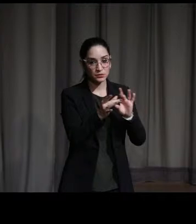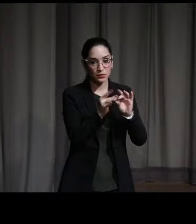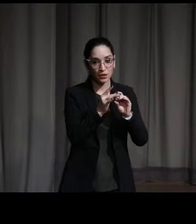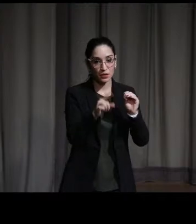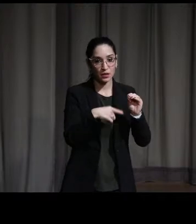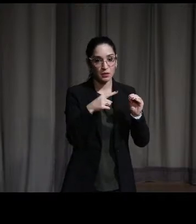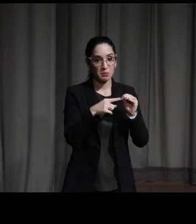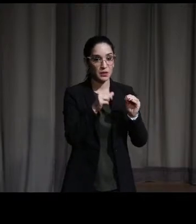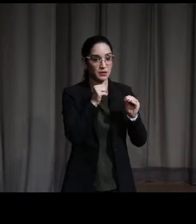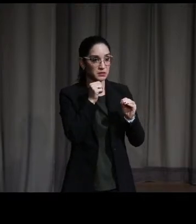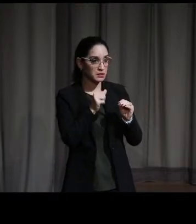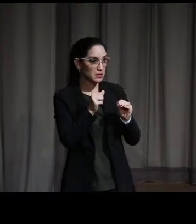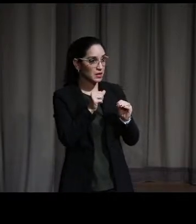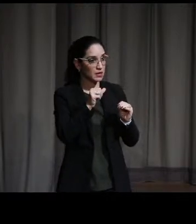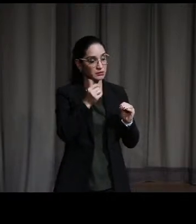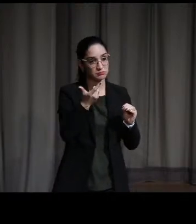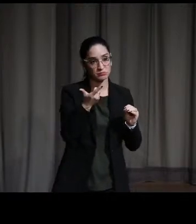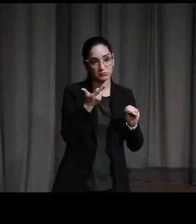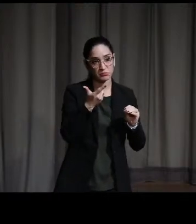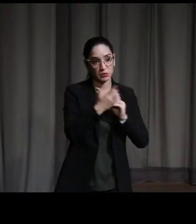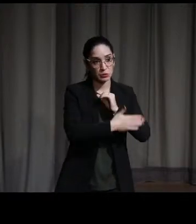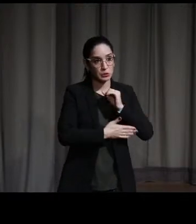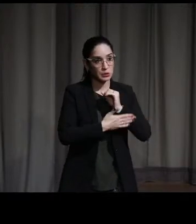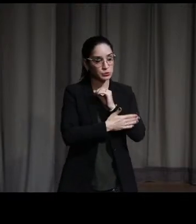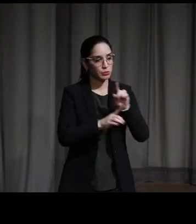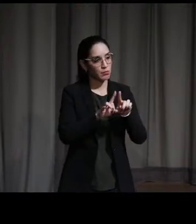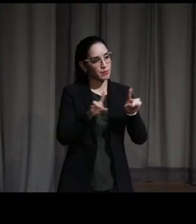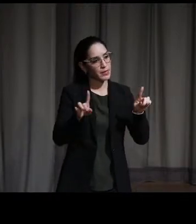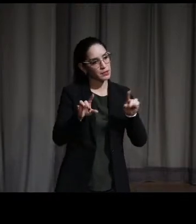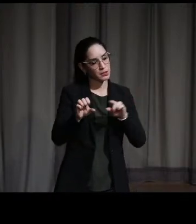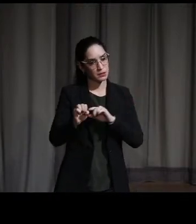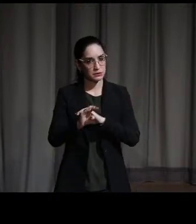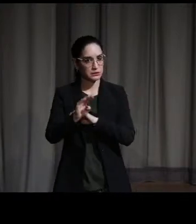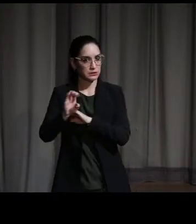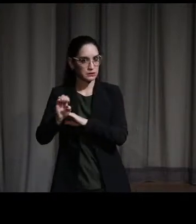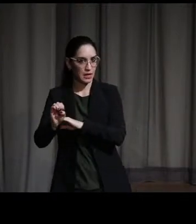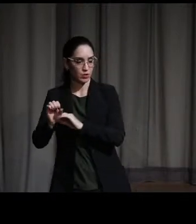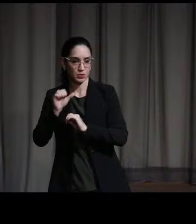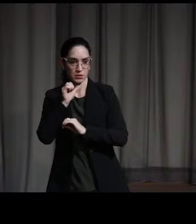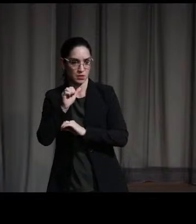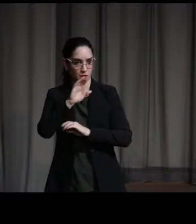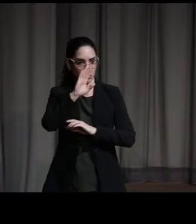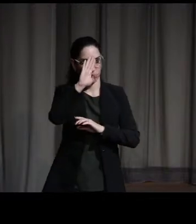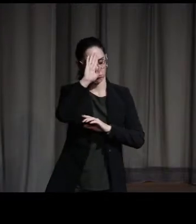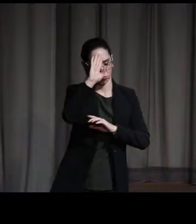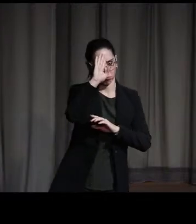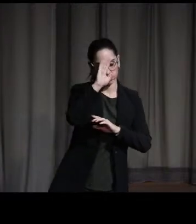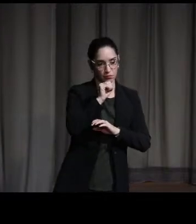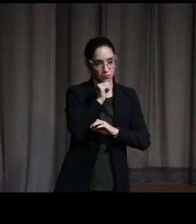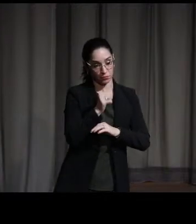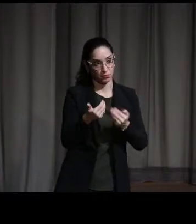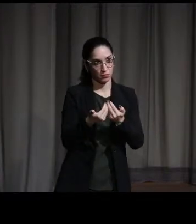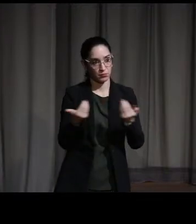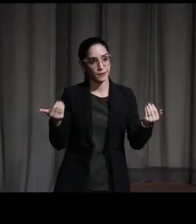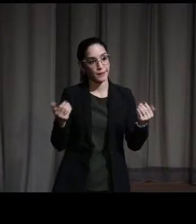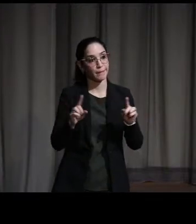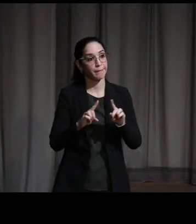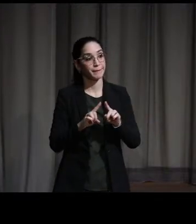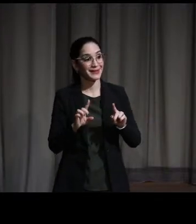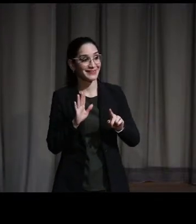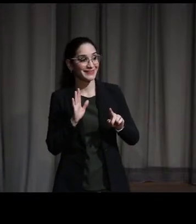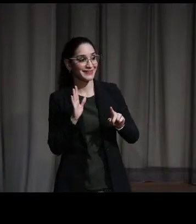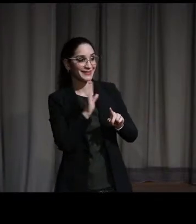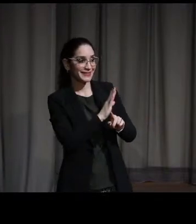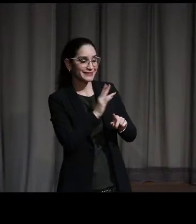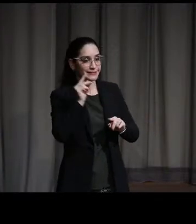and a music style that was very popular in Cuba in the early 60s. Right. Above all, the singer Peyo el Afrocan, who was, his kind